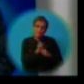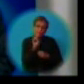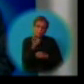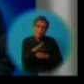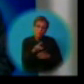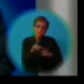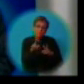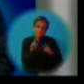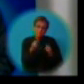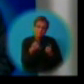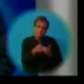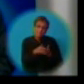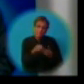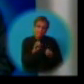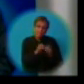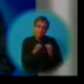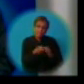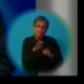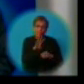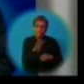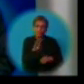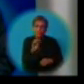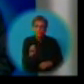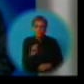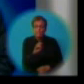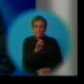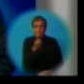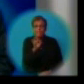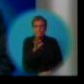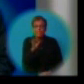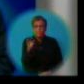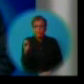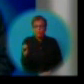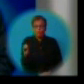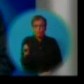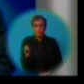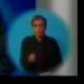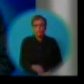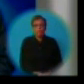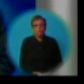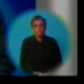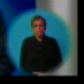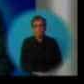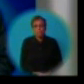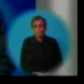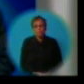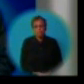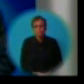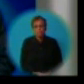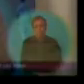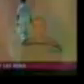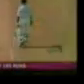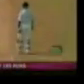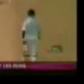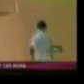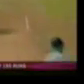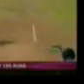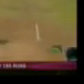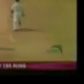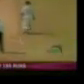his first bowling test cricket, having figures of 4 overs, no maidens, 19 runs, no wickets.